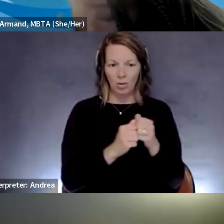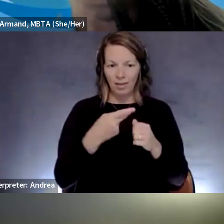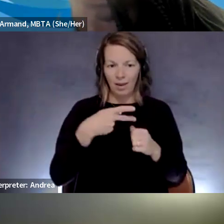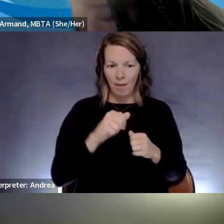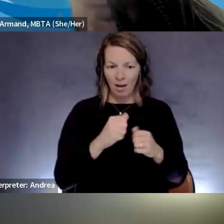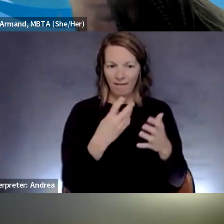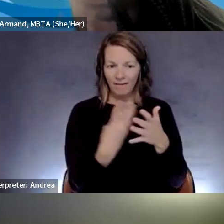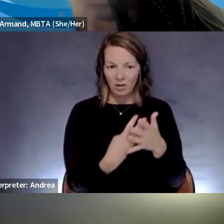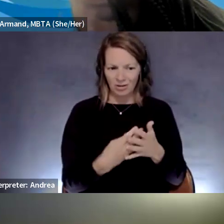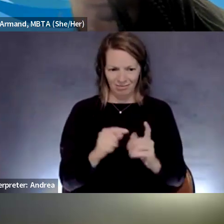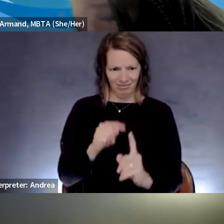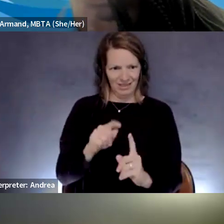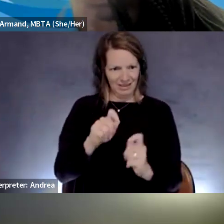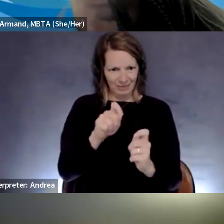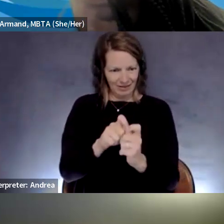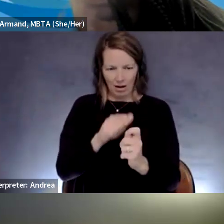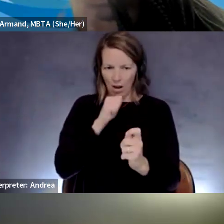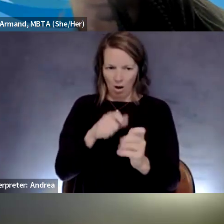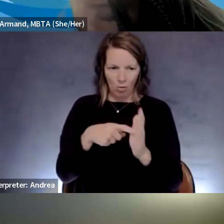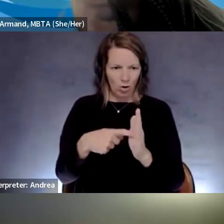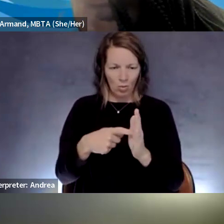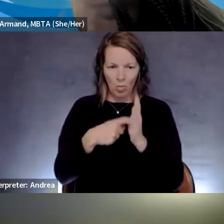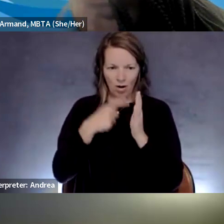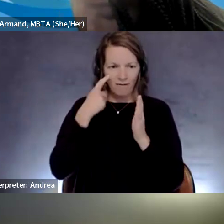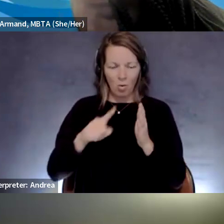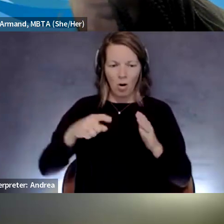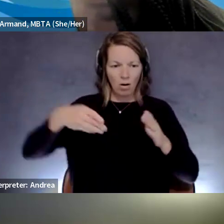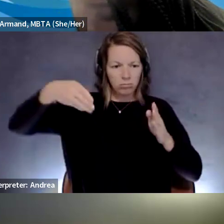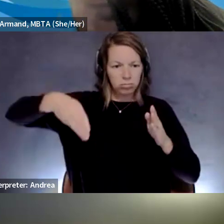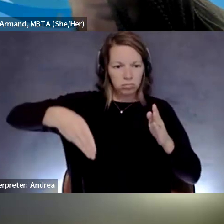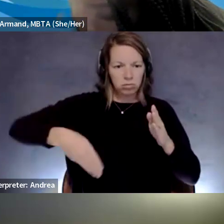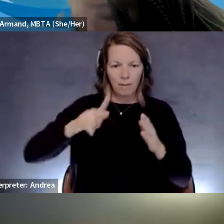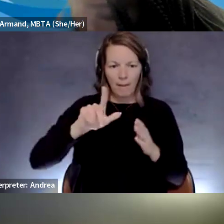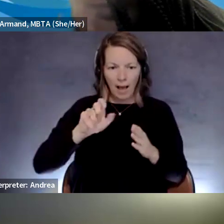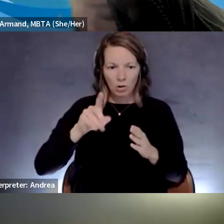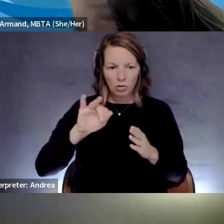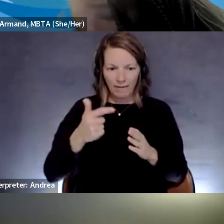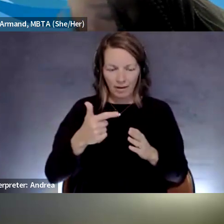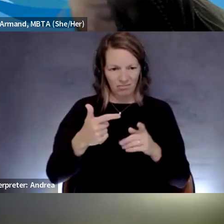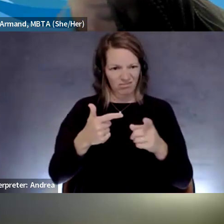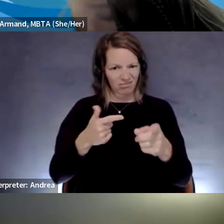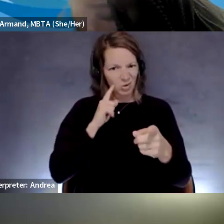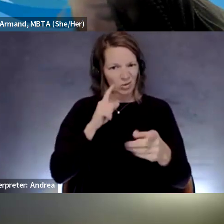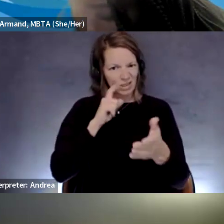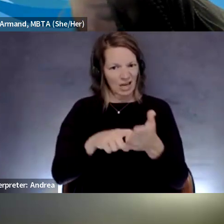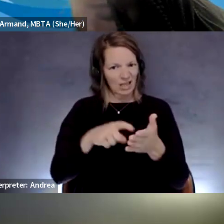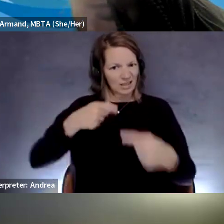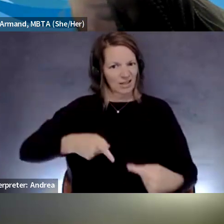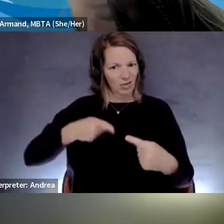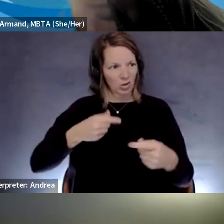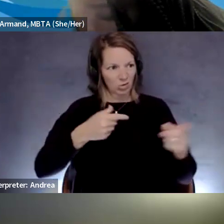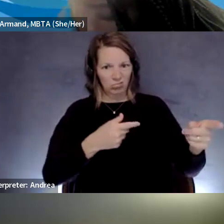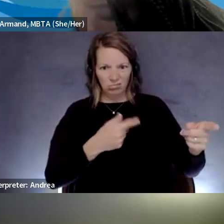is explicitly not required for pile driving, which you cited as the difficulty you had with the